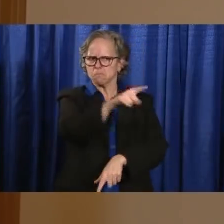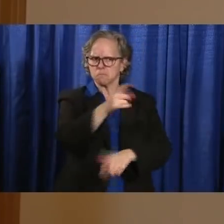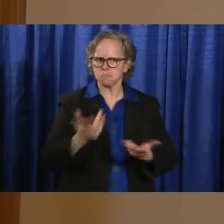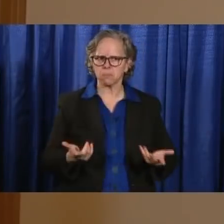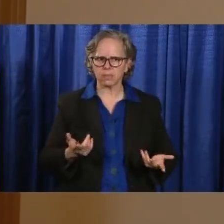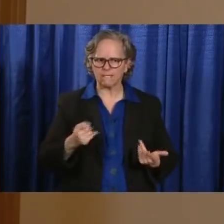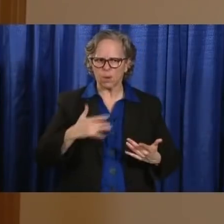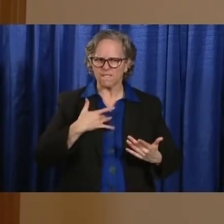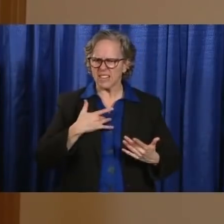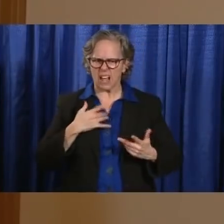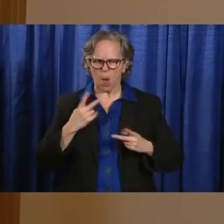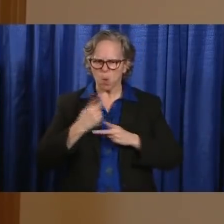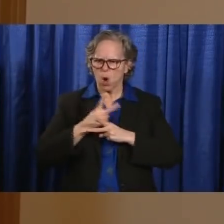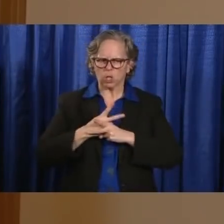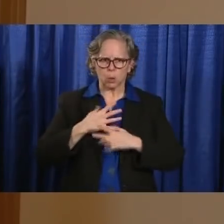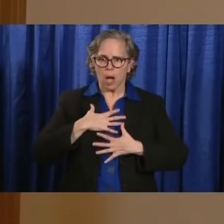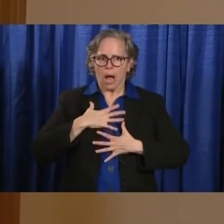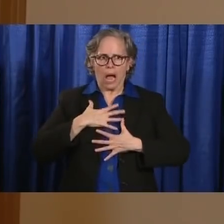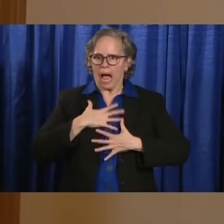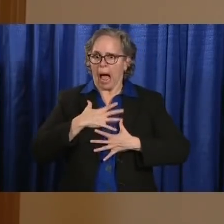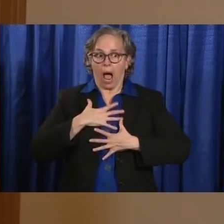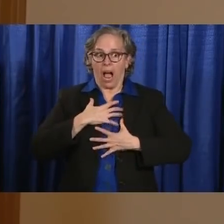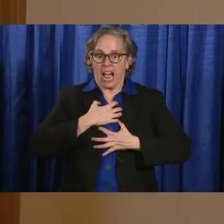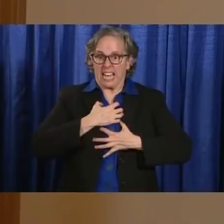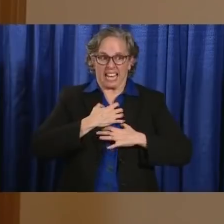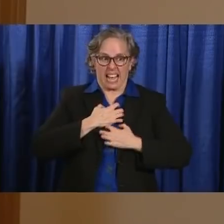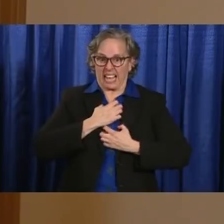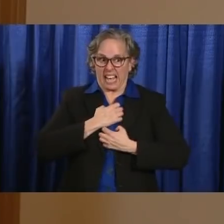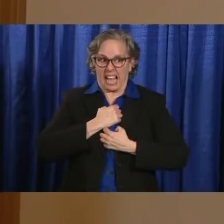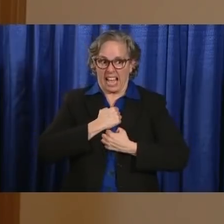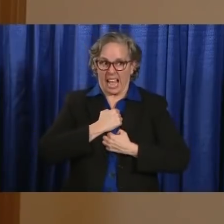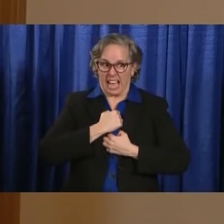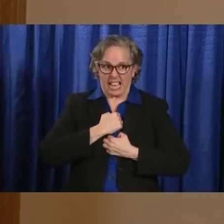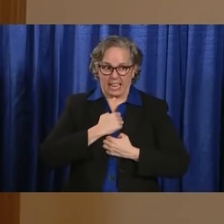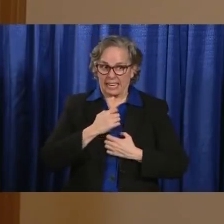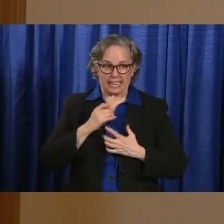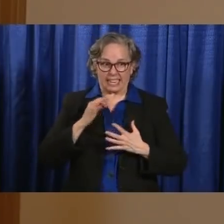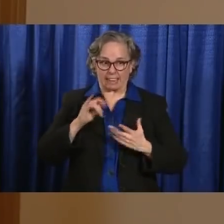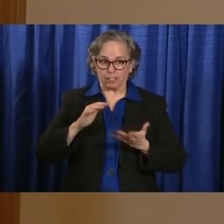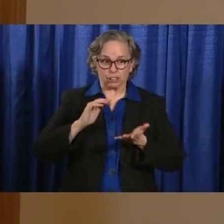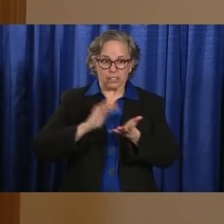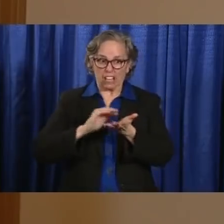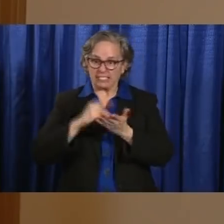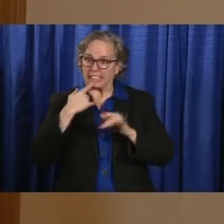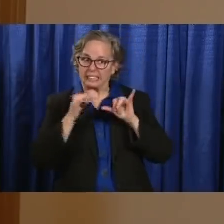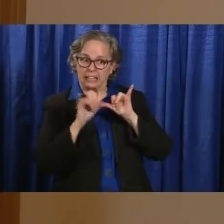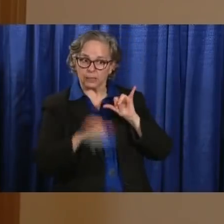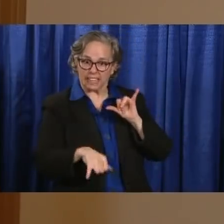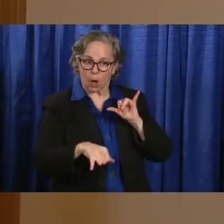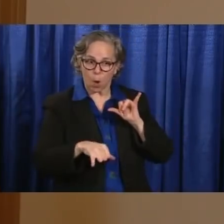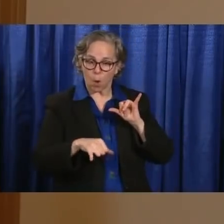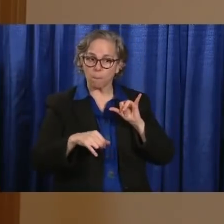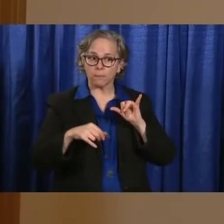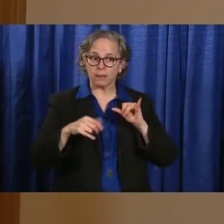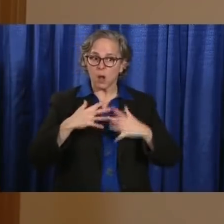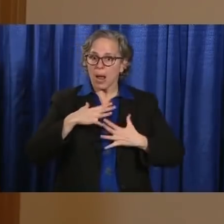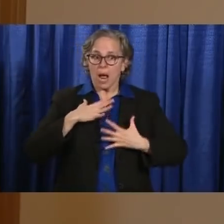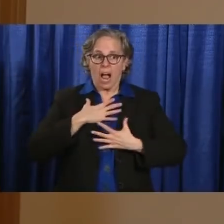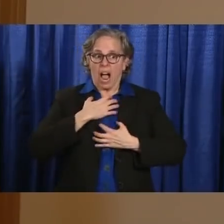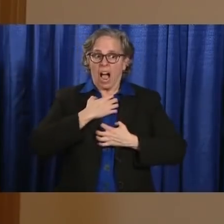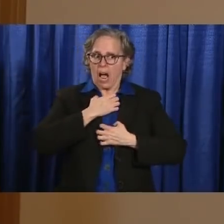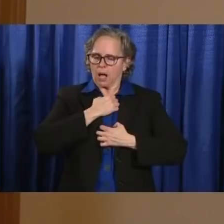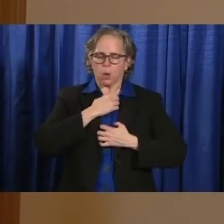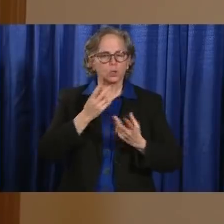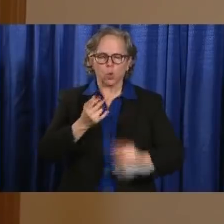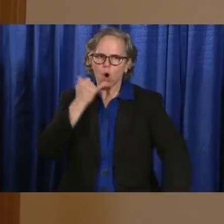symptoms are worsening, if you are having trouble breathing, even though your doctor has talked to you about staying at home, I want you to call right away or call your